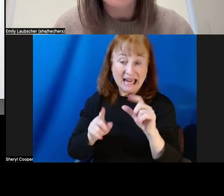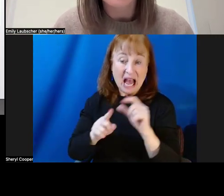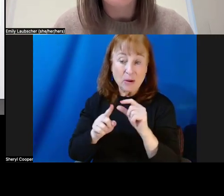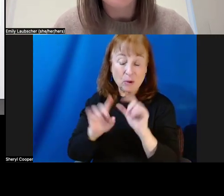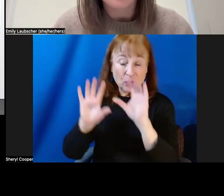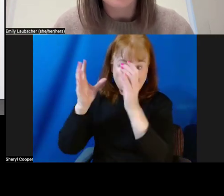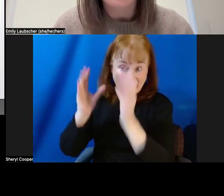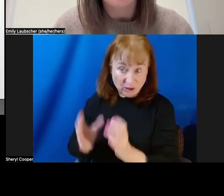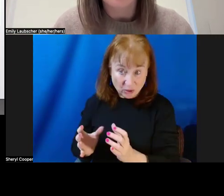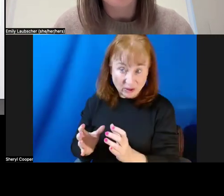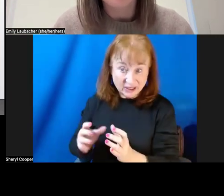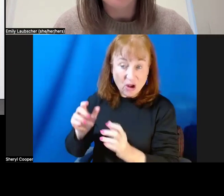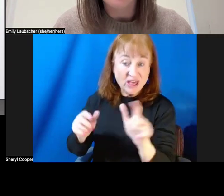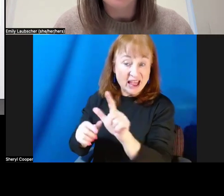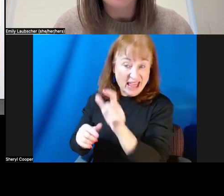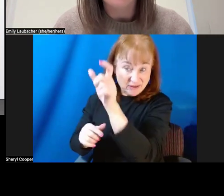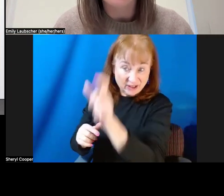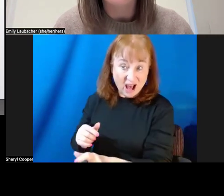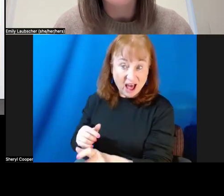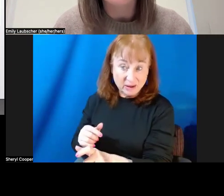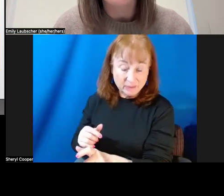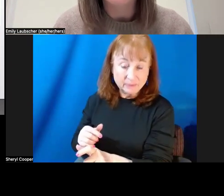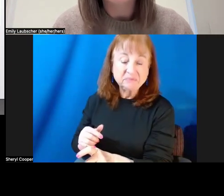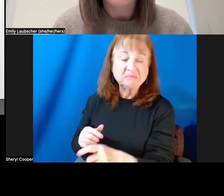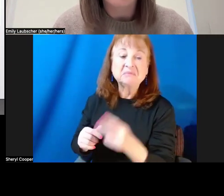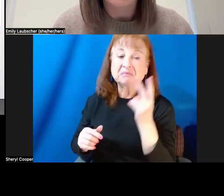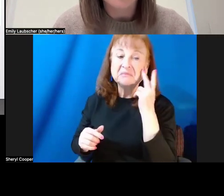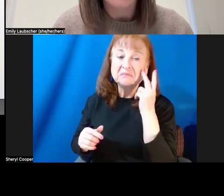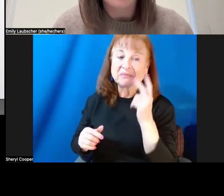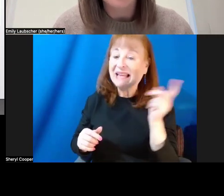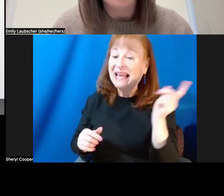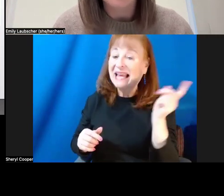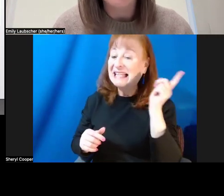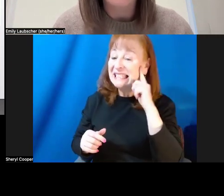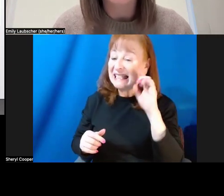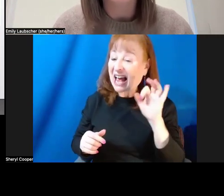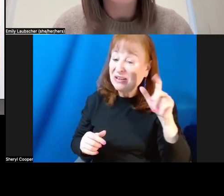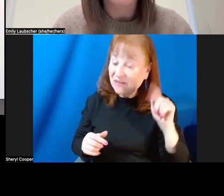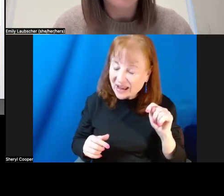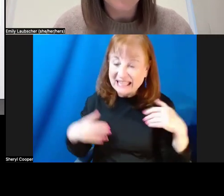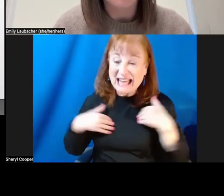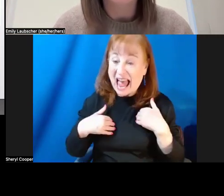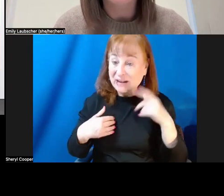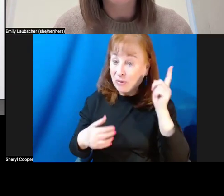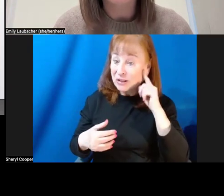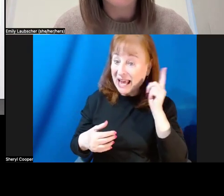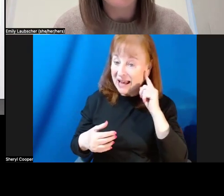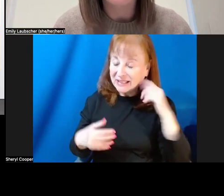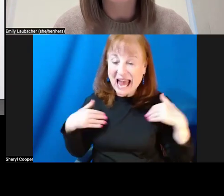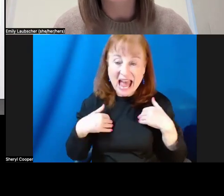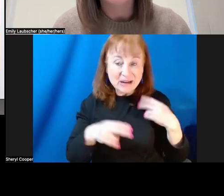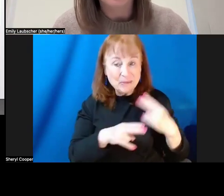categories in the left-hand column over here. So we can see sound effects and animal sounds, animal